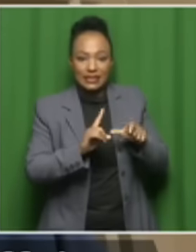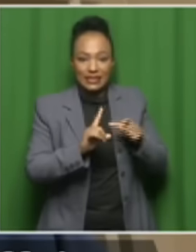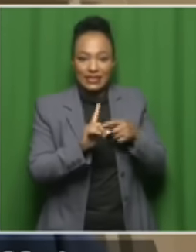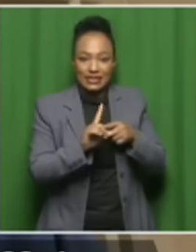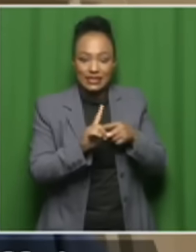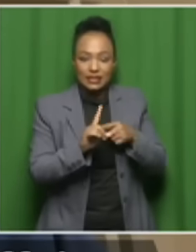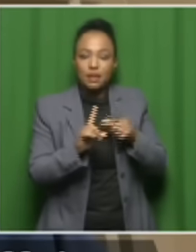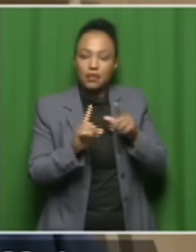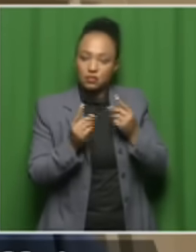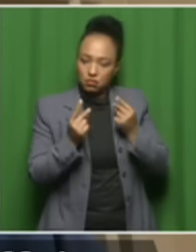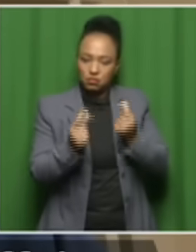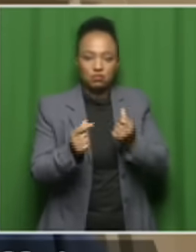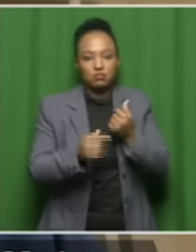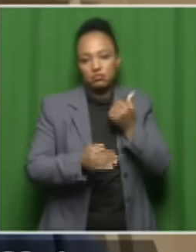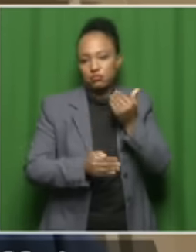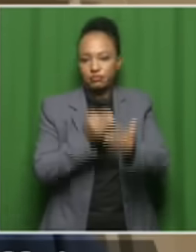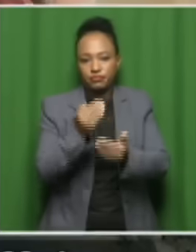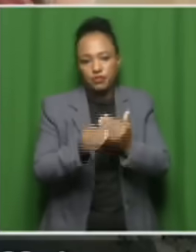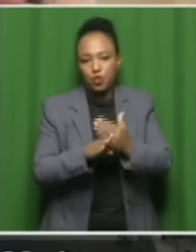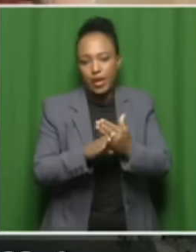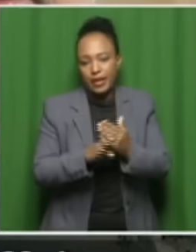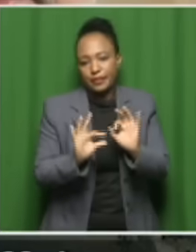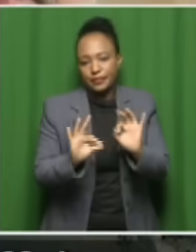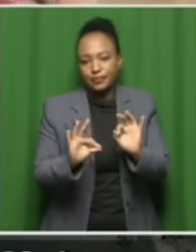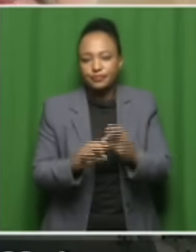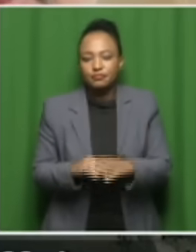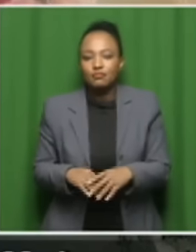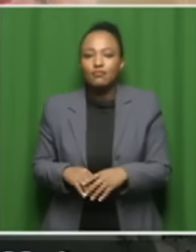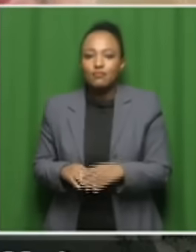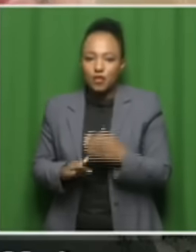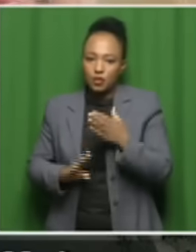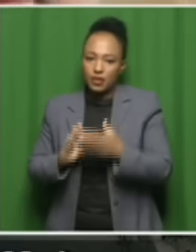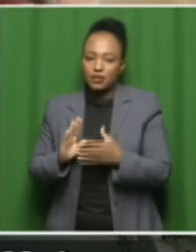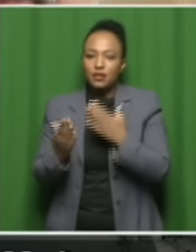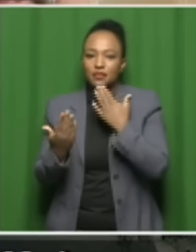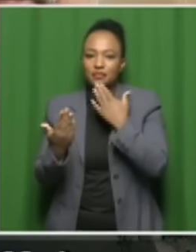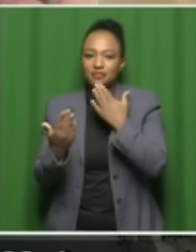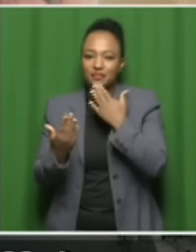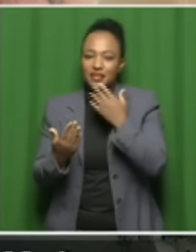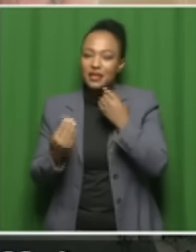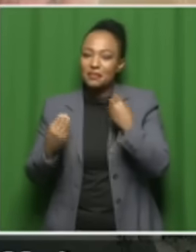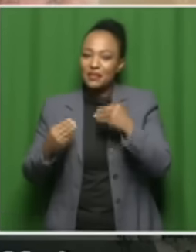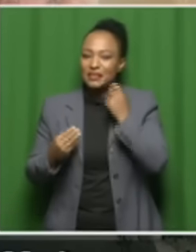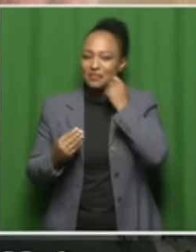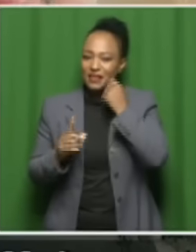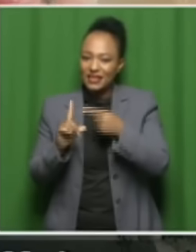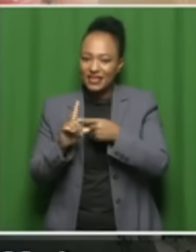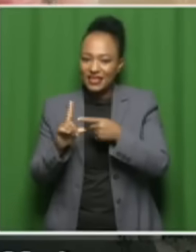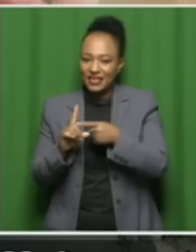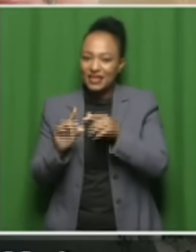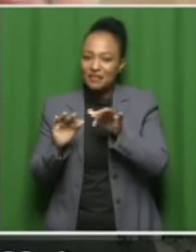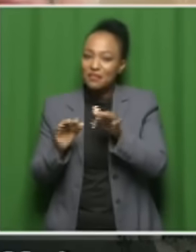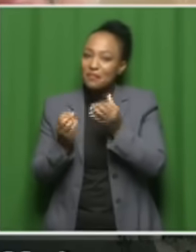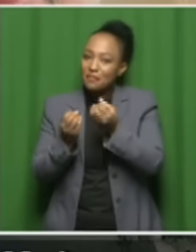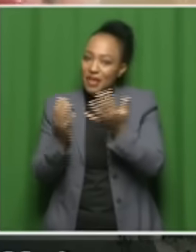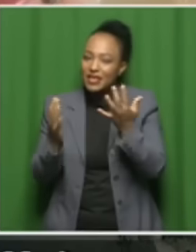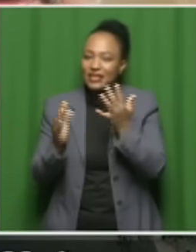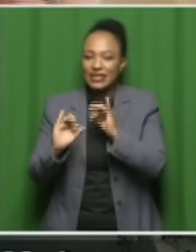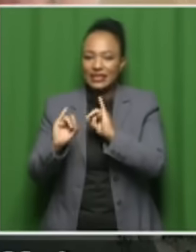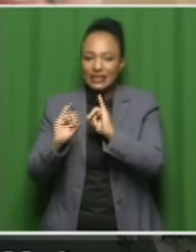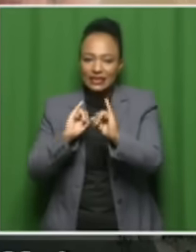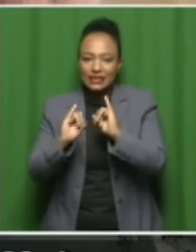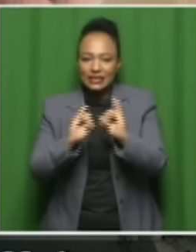motion as soon as possible. All right, let's leave it there. Thank you. Craig, a busy man, I imagine. You're speaking to a lot of people about this one